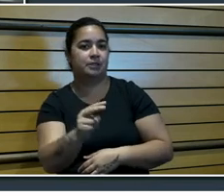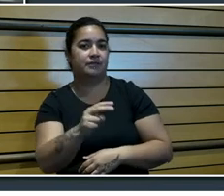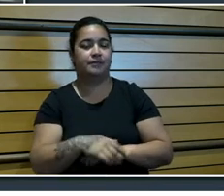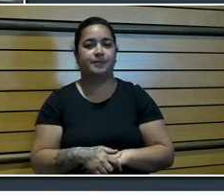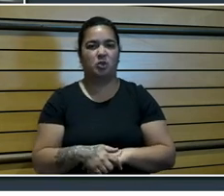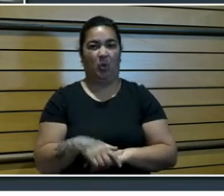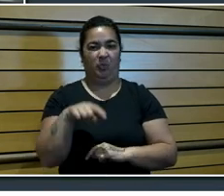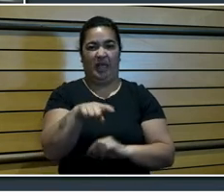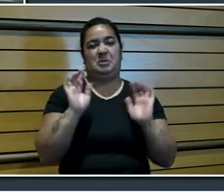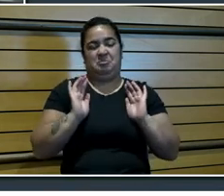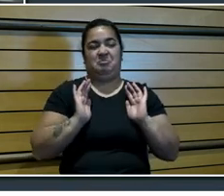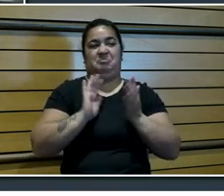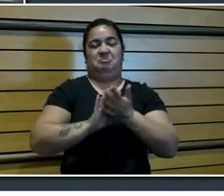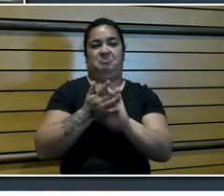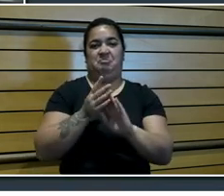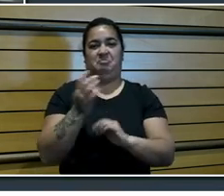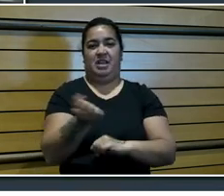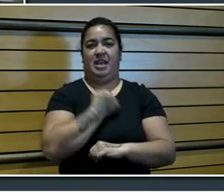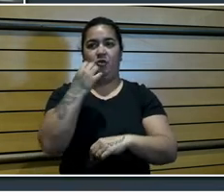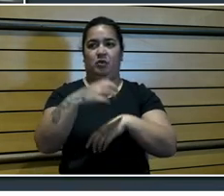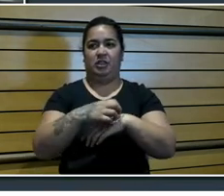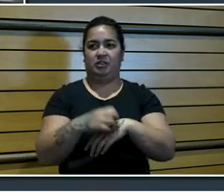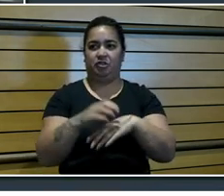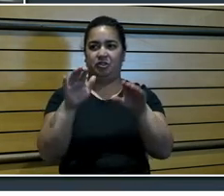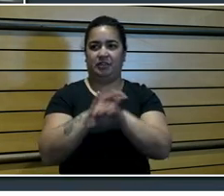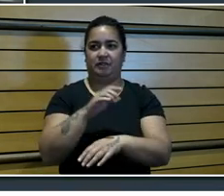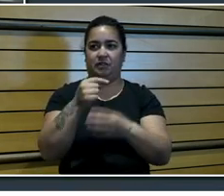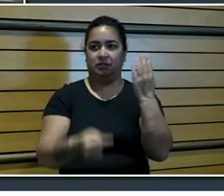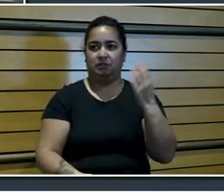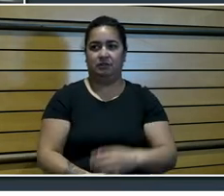our organisation sort of covers. Hopefully that answers your question.